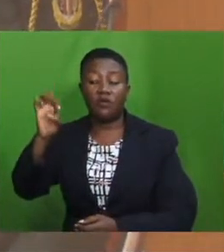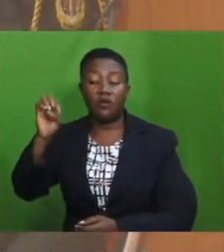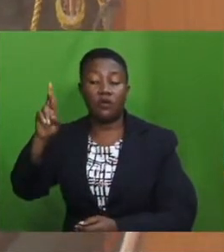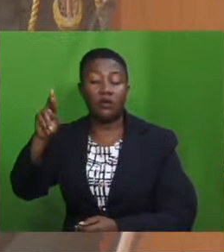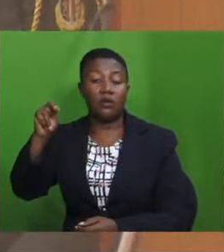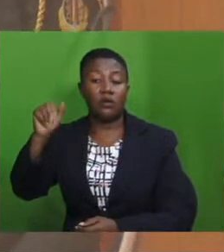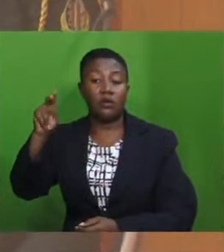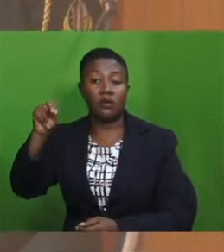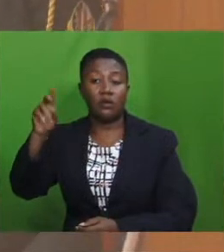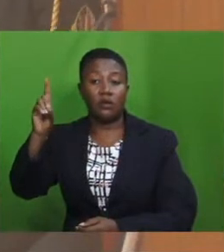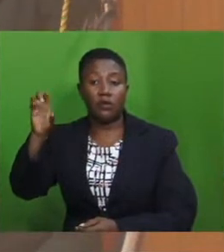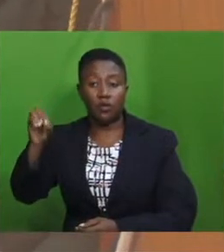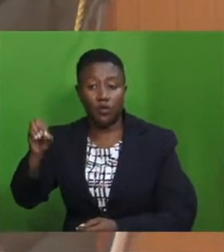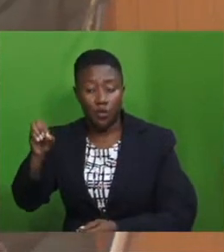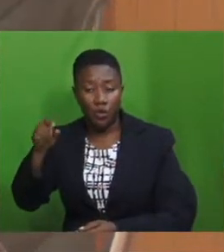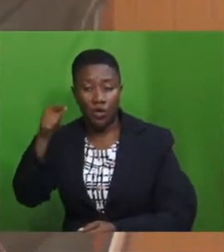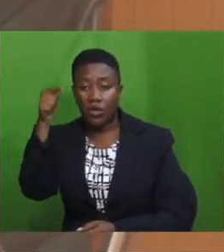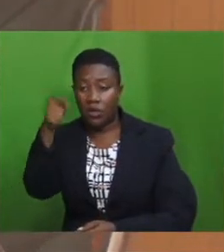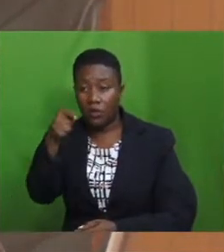Pativa,